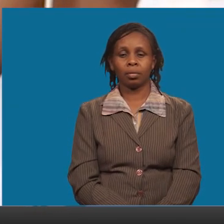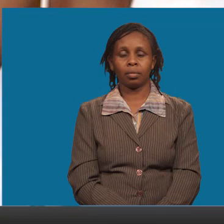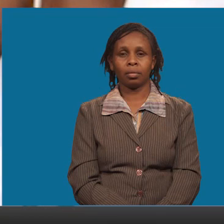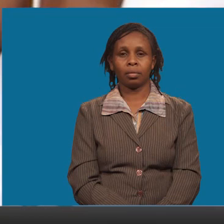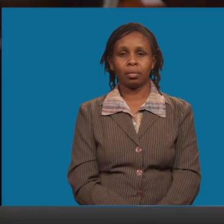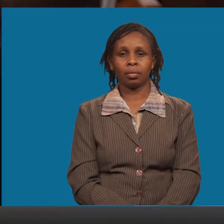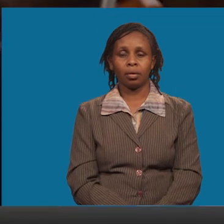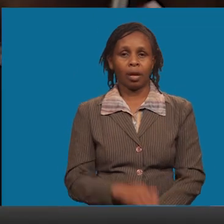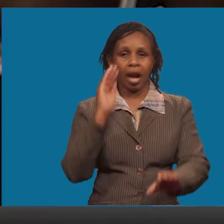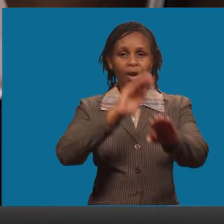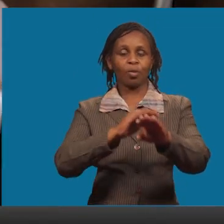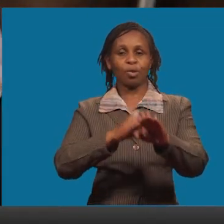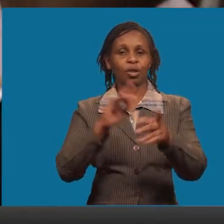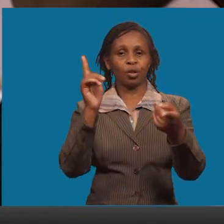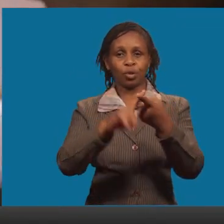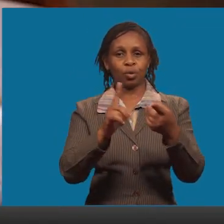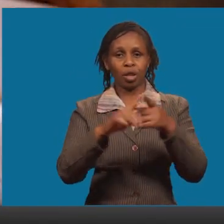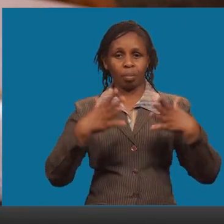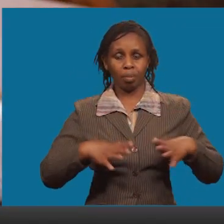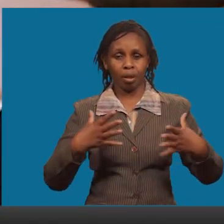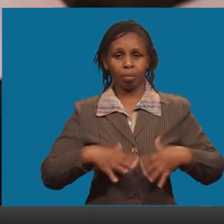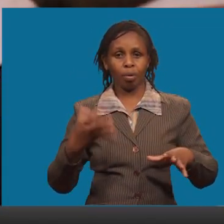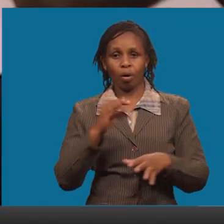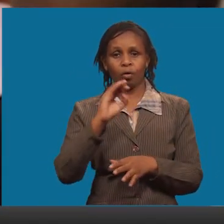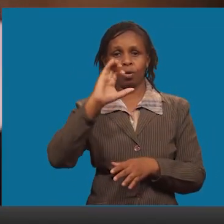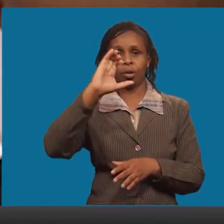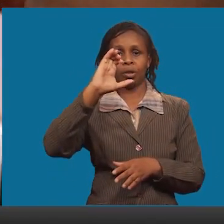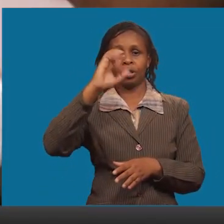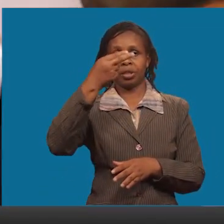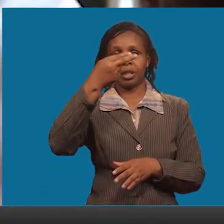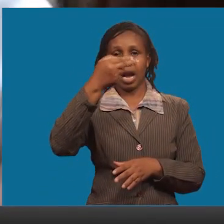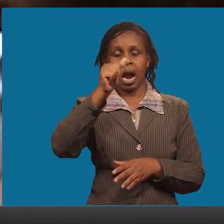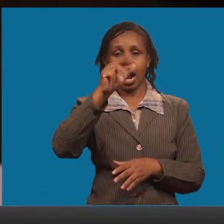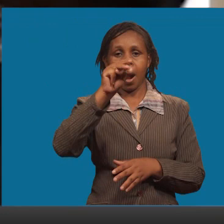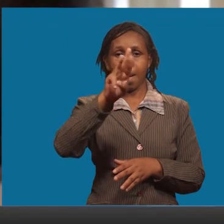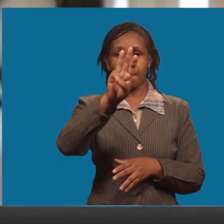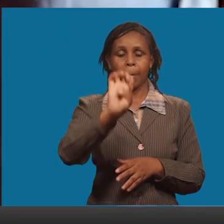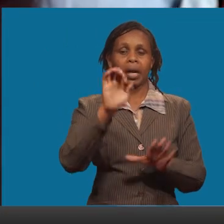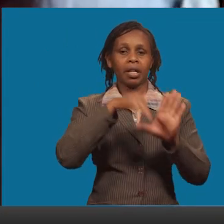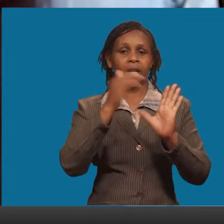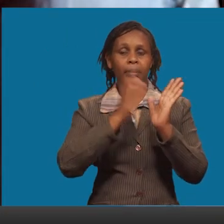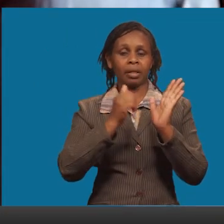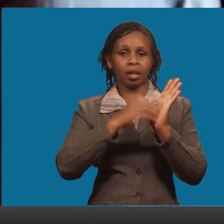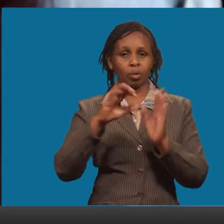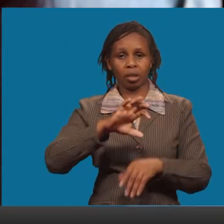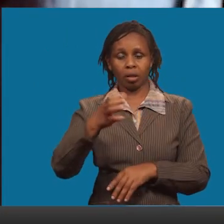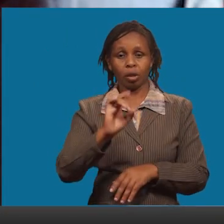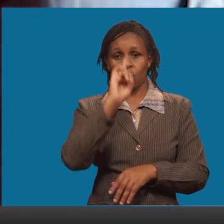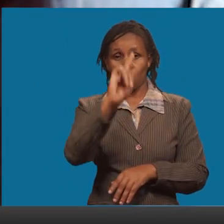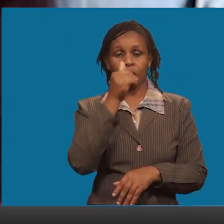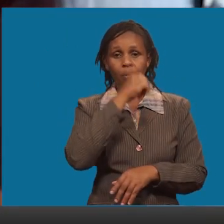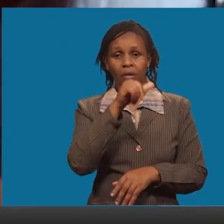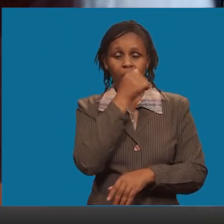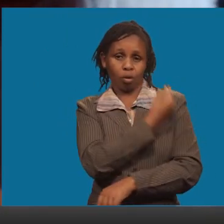ni afueni kwa wakazi wa eneo la Kyamwe, eneo bunge la Kathiani, kaunti ya Machakos, baada ya hospitali moja ya kibinafsi kwa ushirikiano